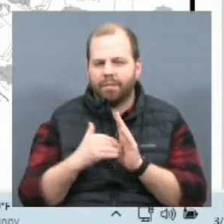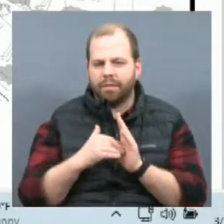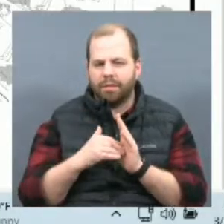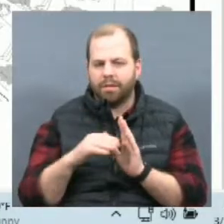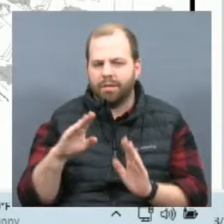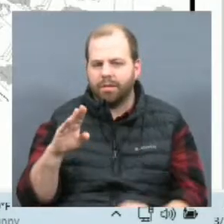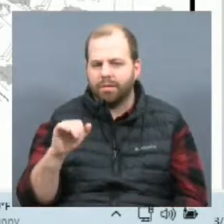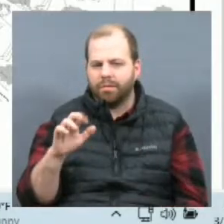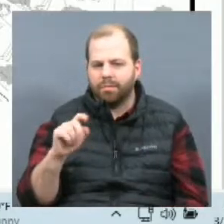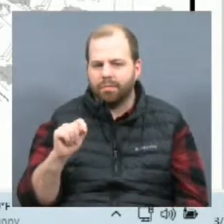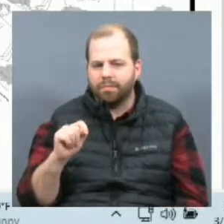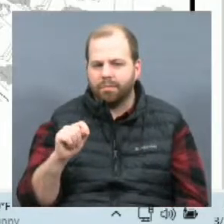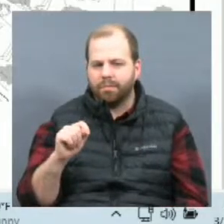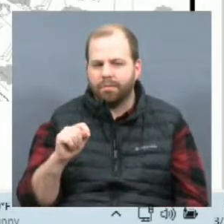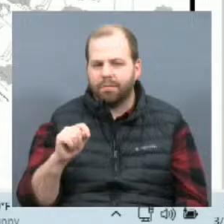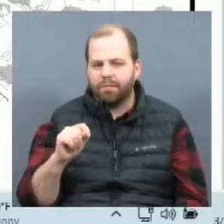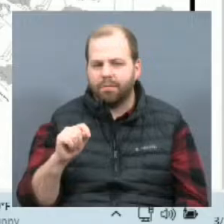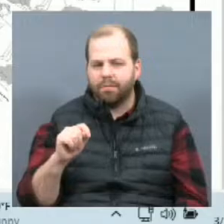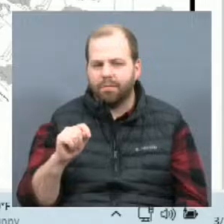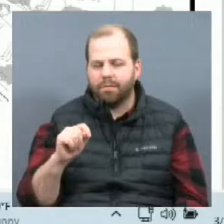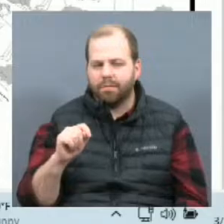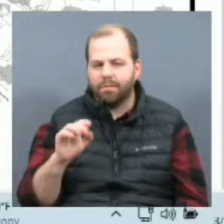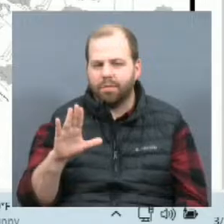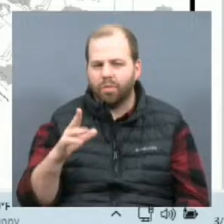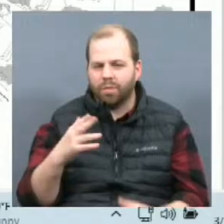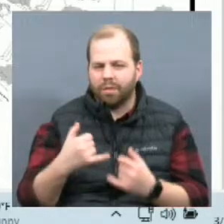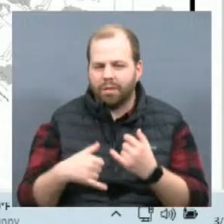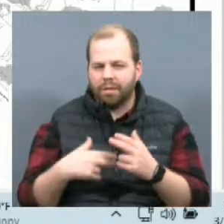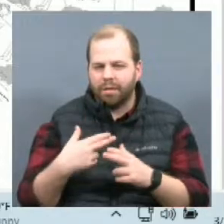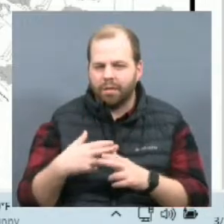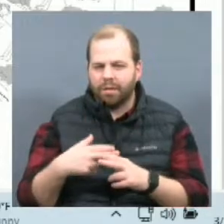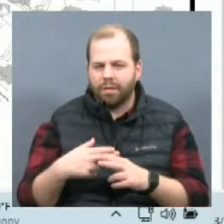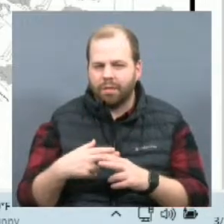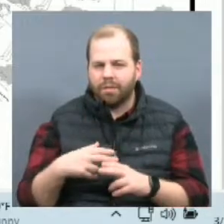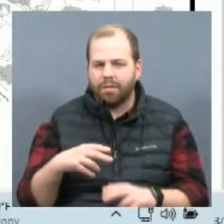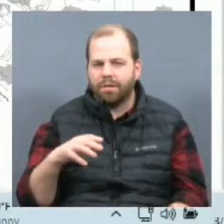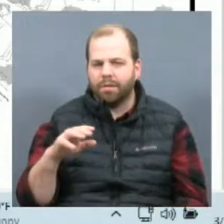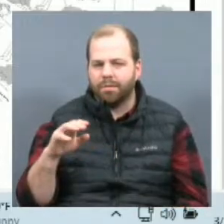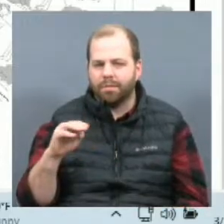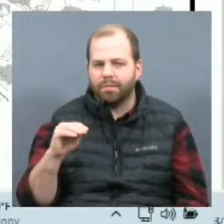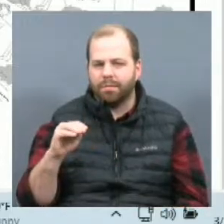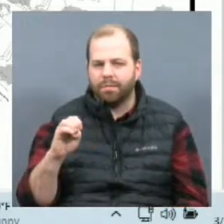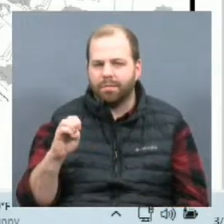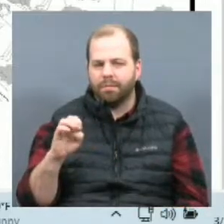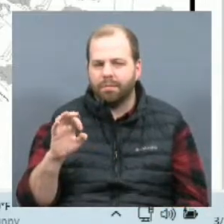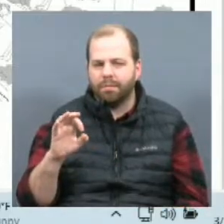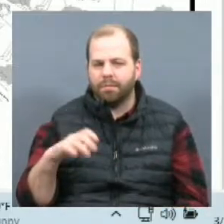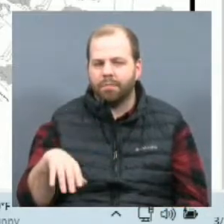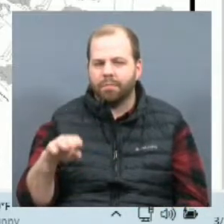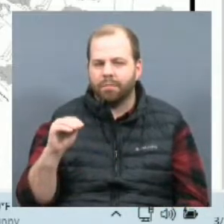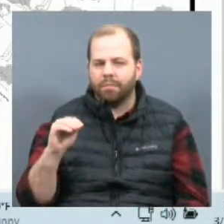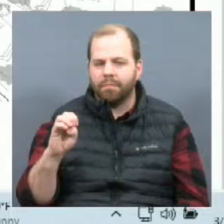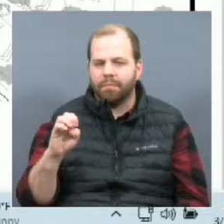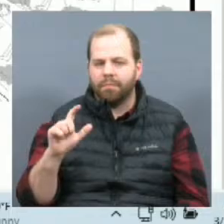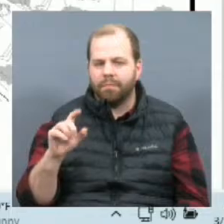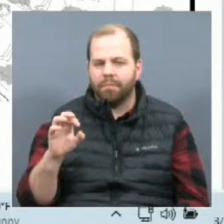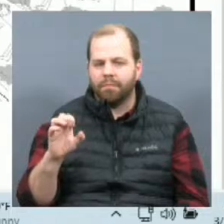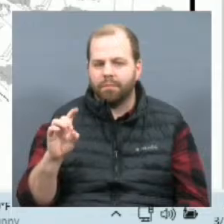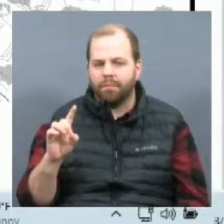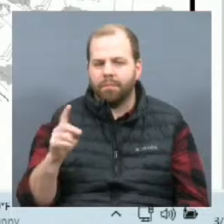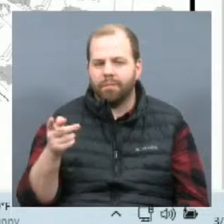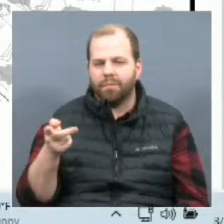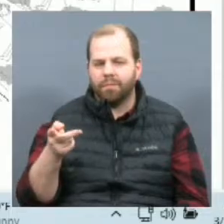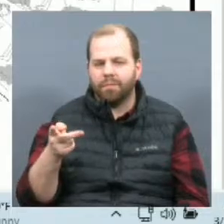Mr. Barton. Mr. Barton, and ma'am, your last name? Melford. Okay, Miss Melford and Mr. Barton's